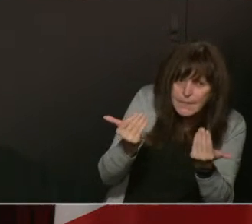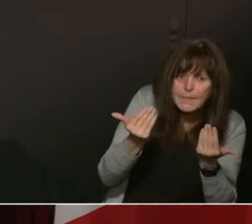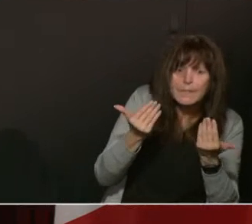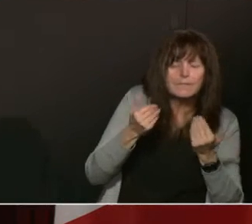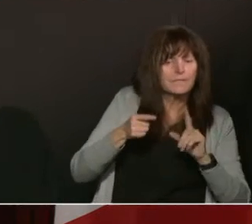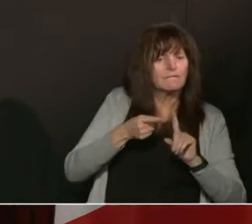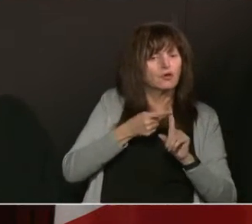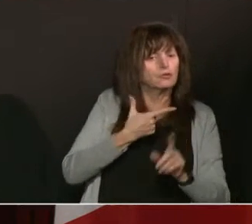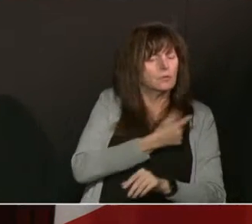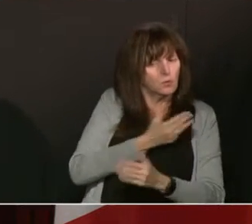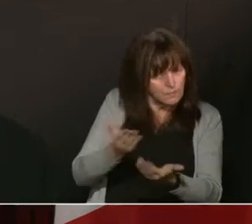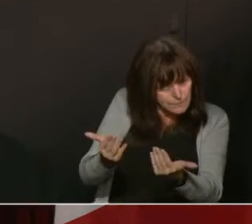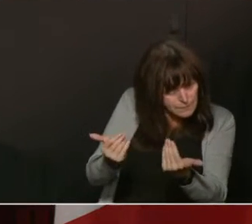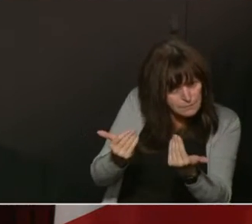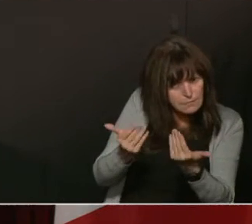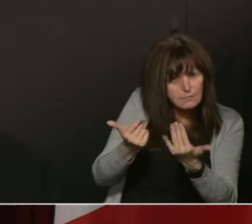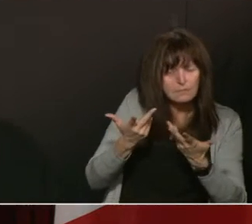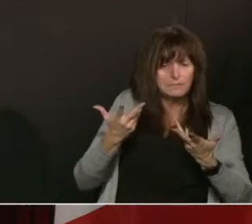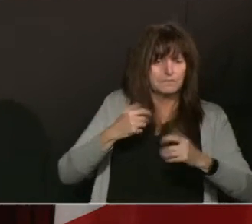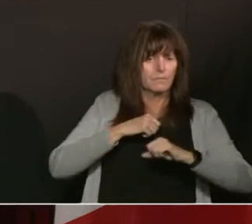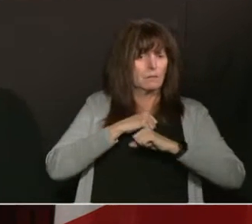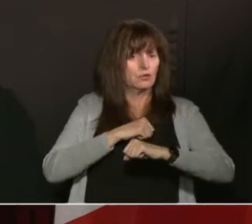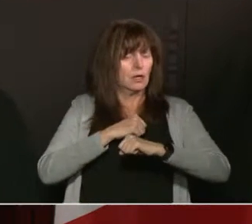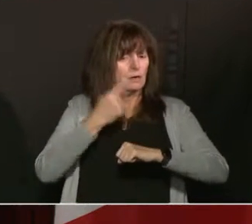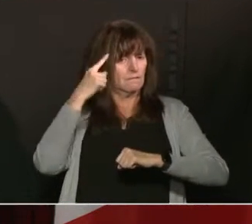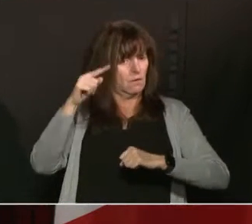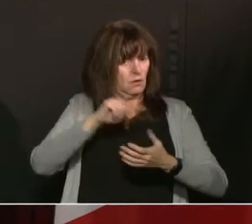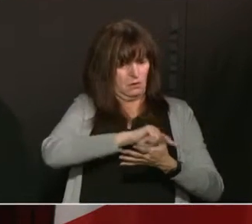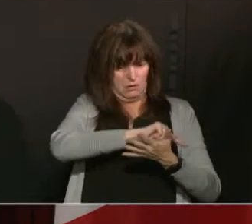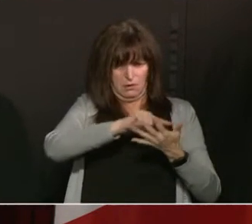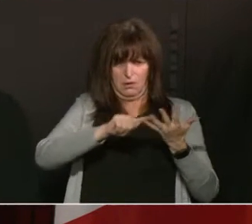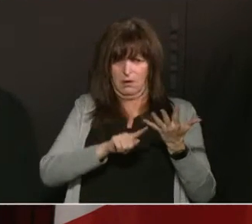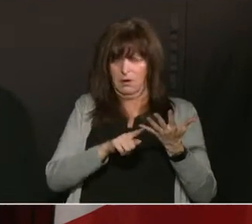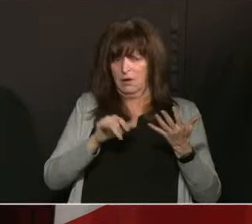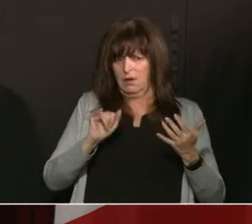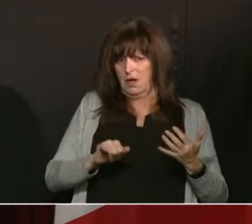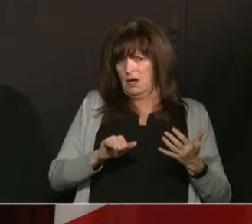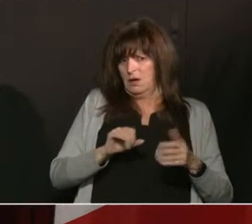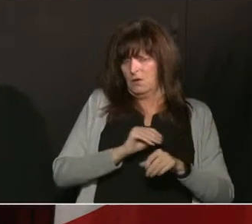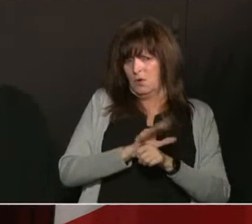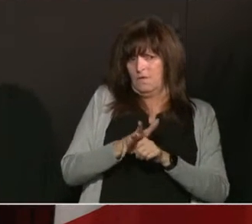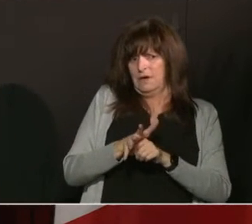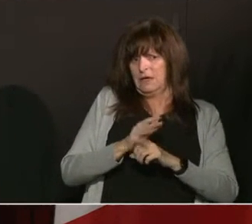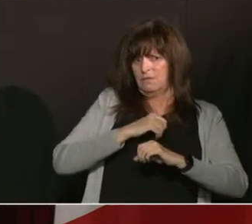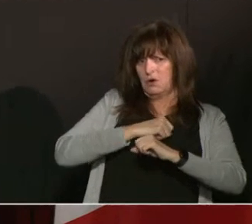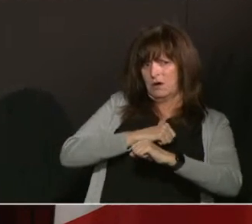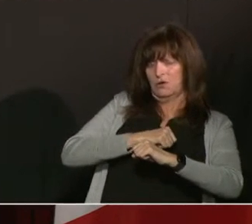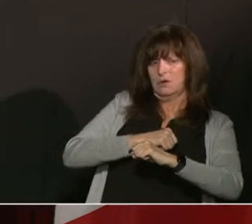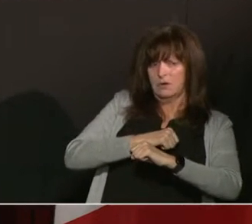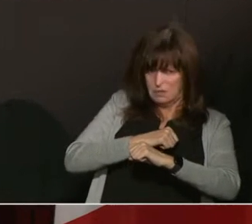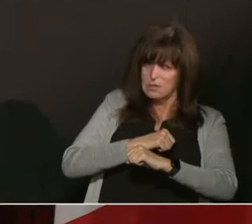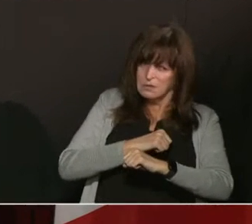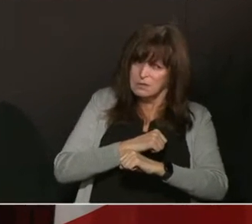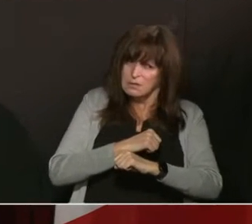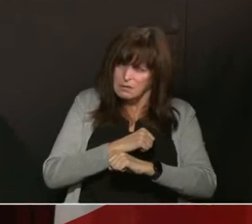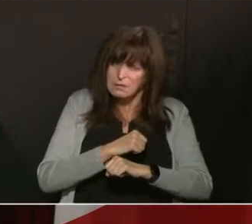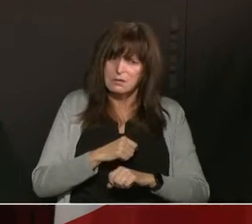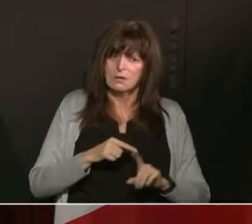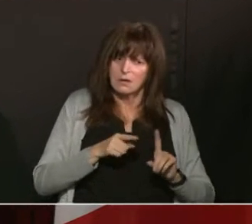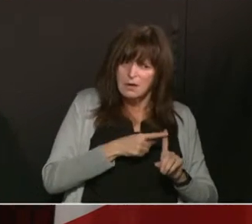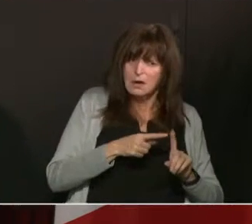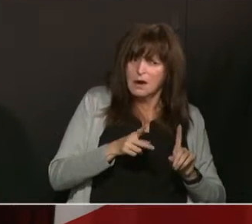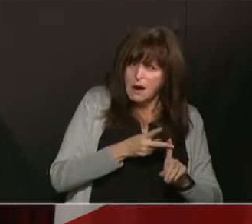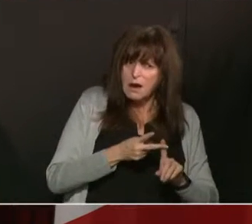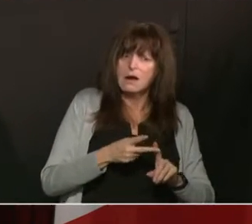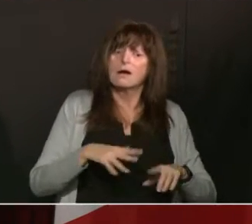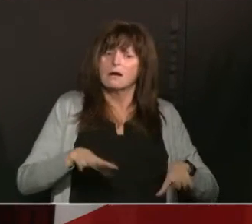against Omicron, together with all of the measures that we put in place to protect our schools and keep them safe. That's a